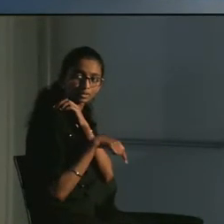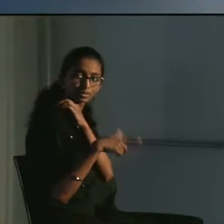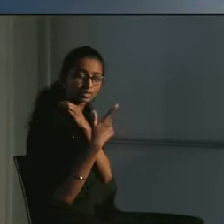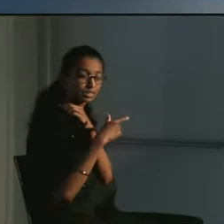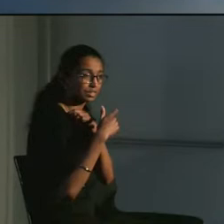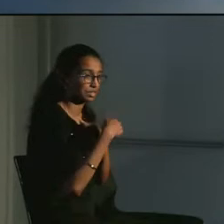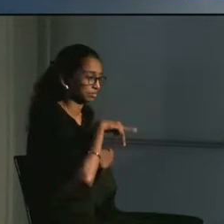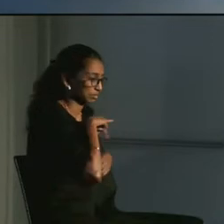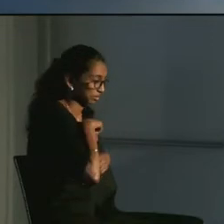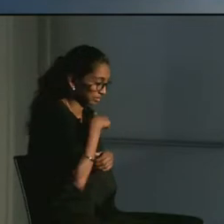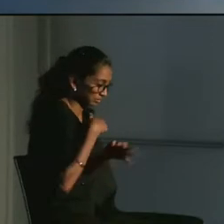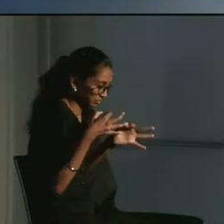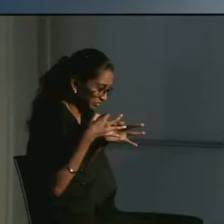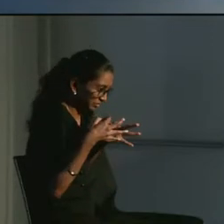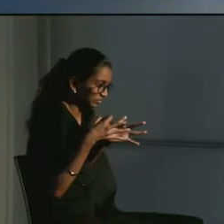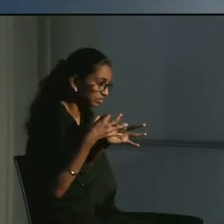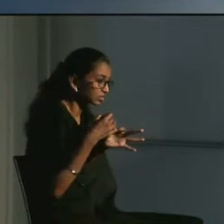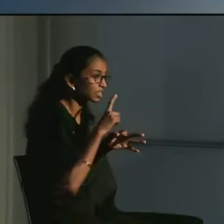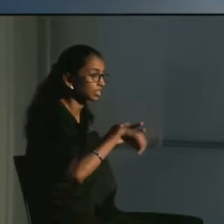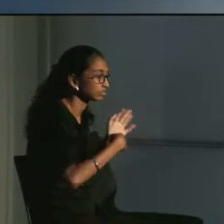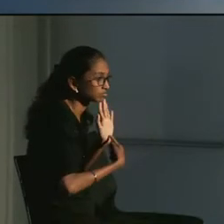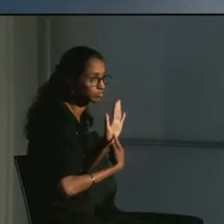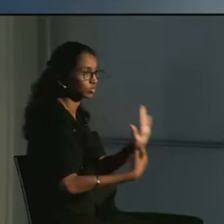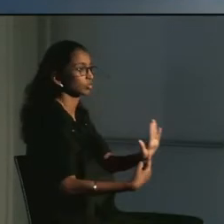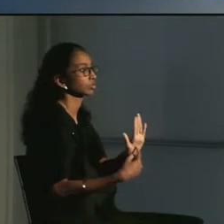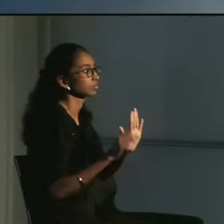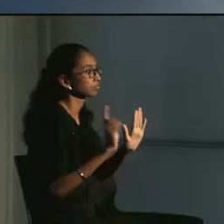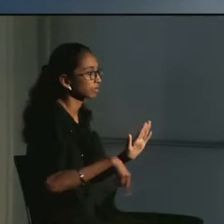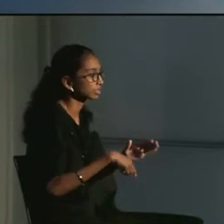fears being expressed in public spaces